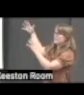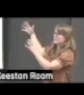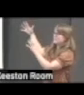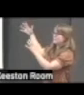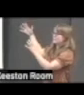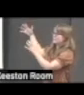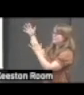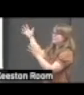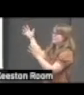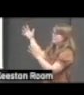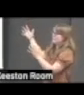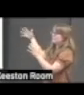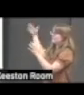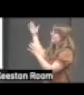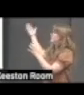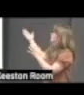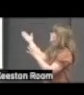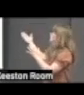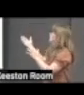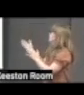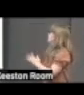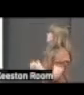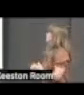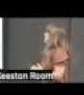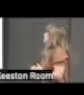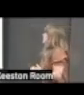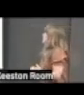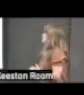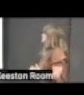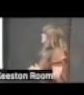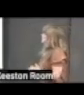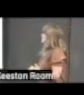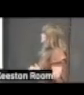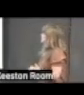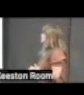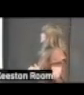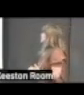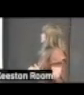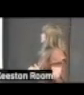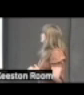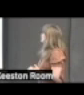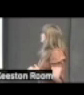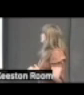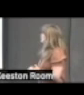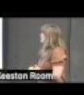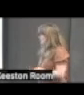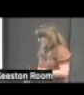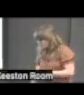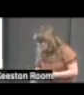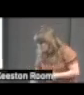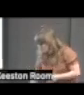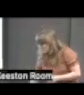3 days before breeding, the males will compete all through the breeding, and then they'll breed, and then they'll go on their merry